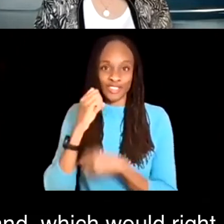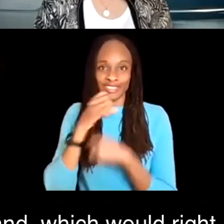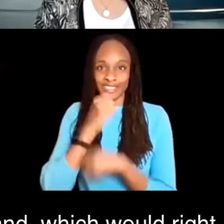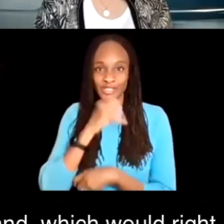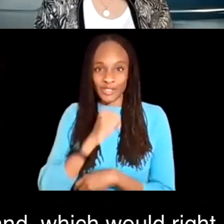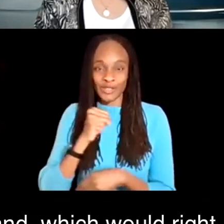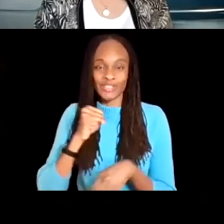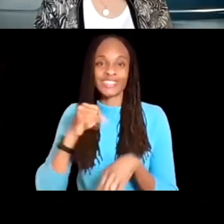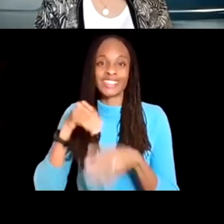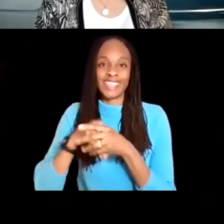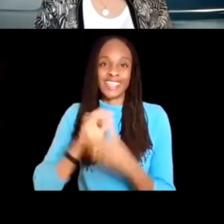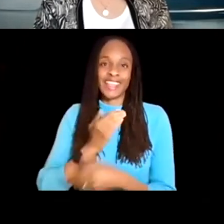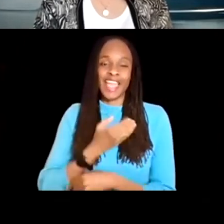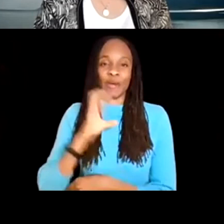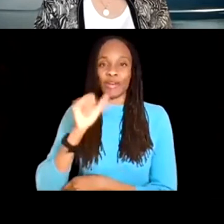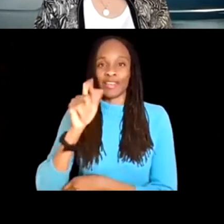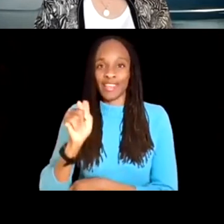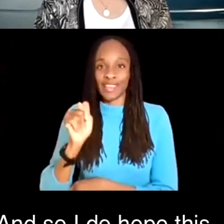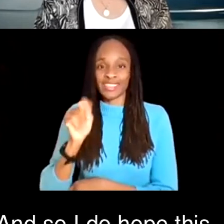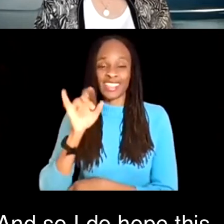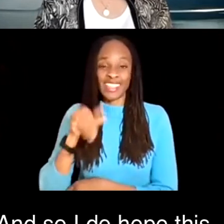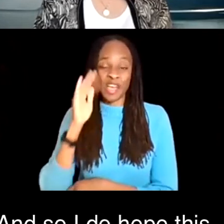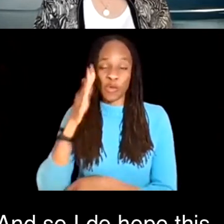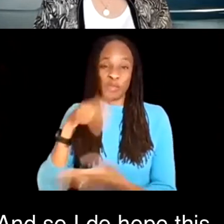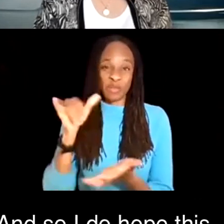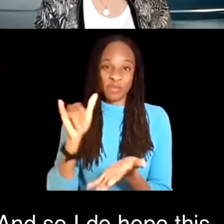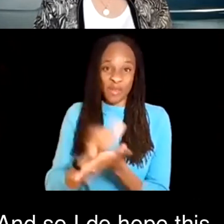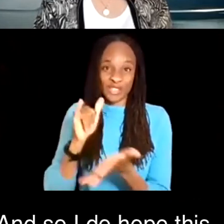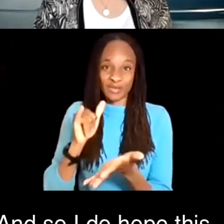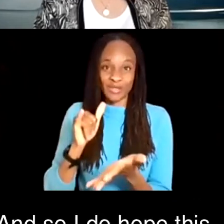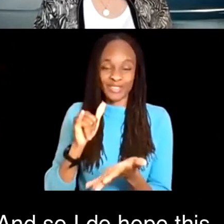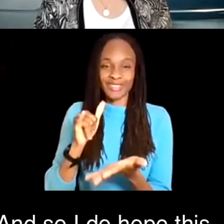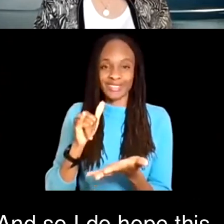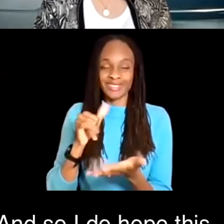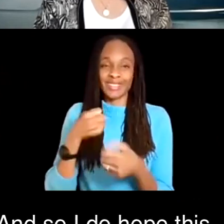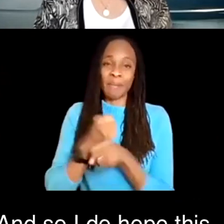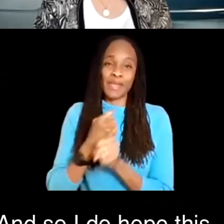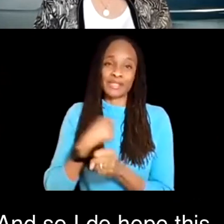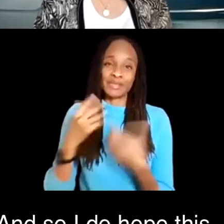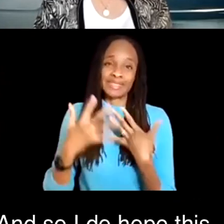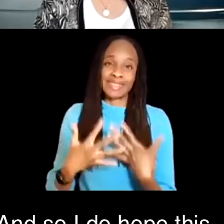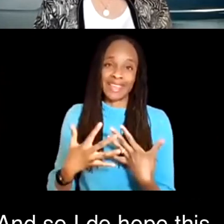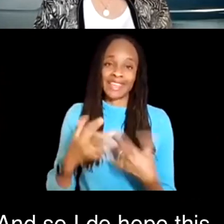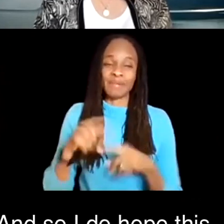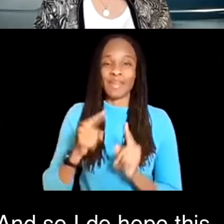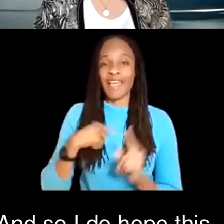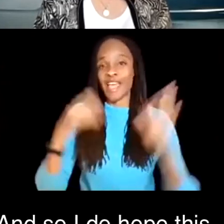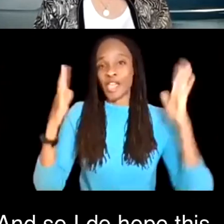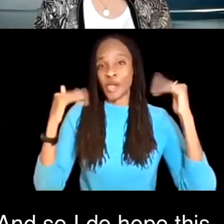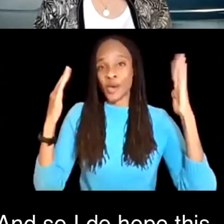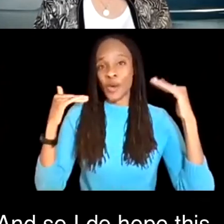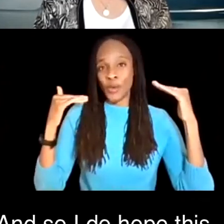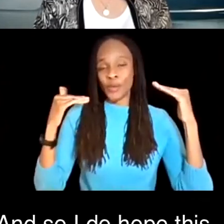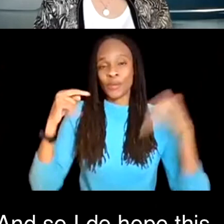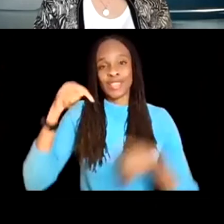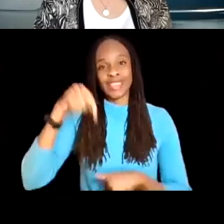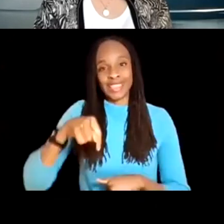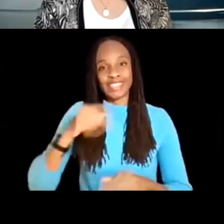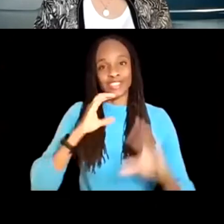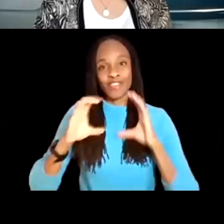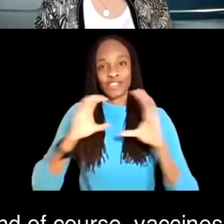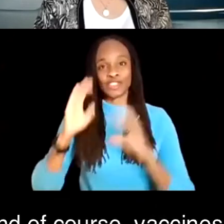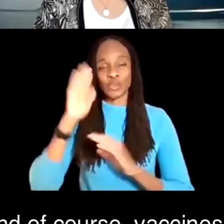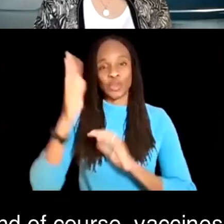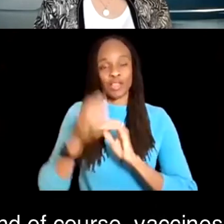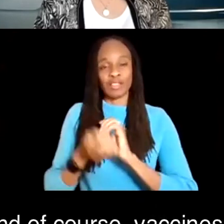impossible, right? Which makes me very sad. And so I do hope this conversation will